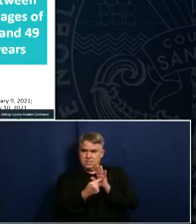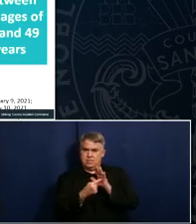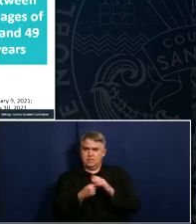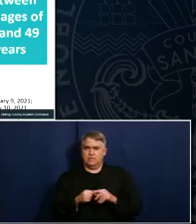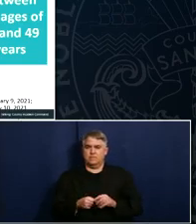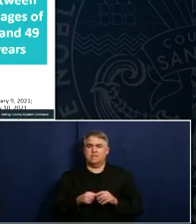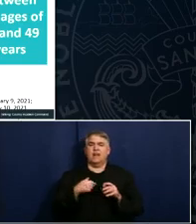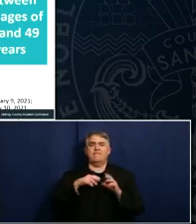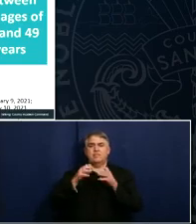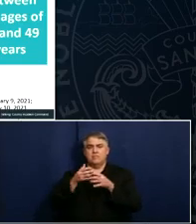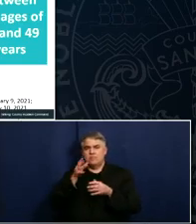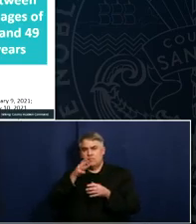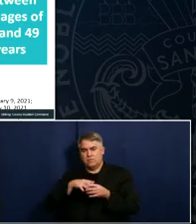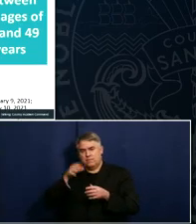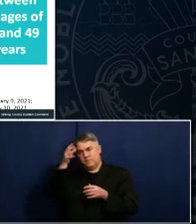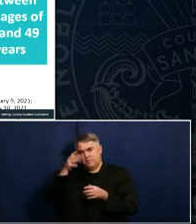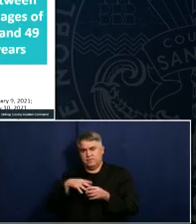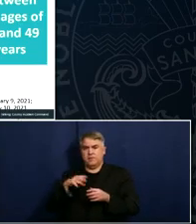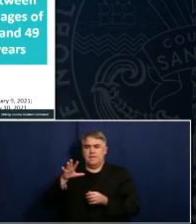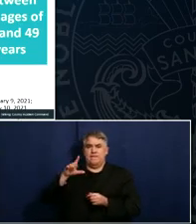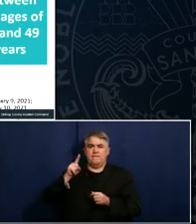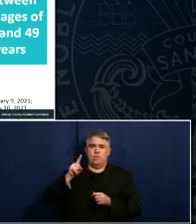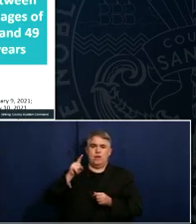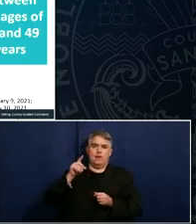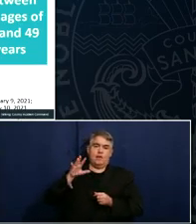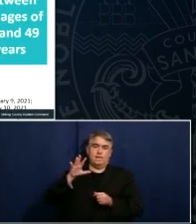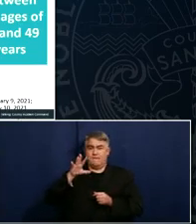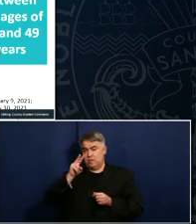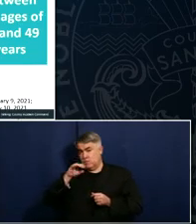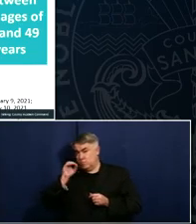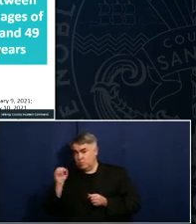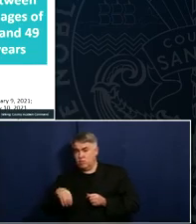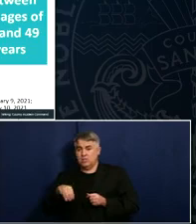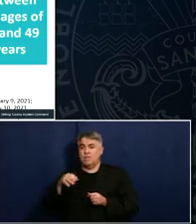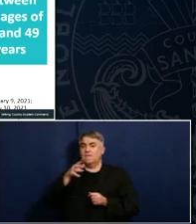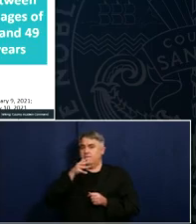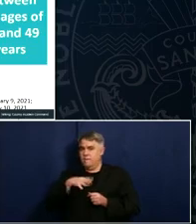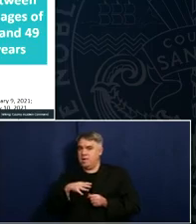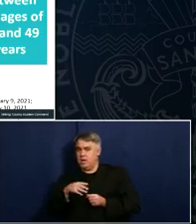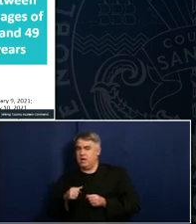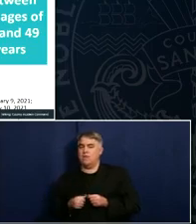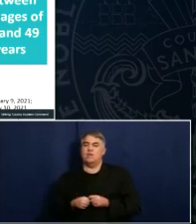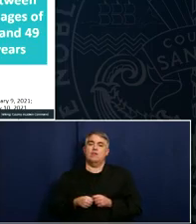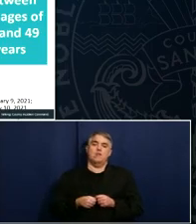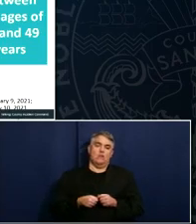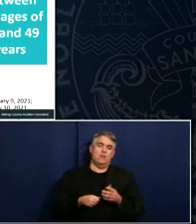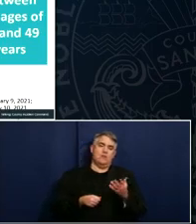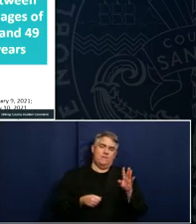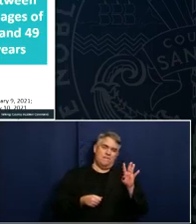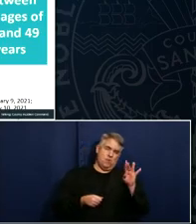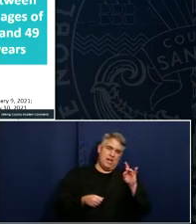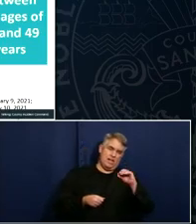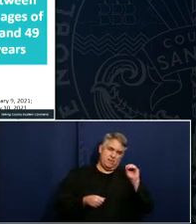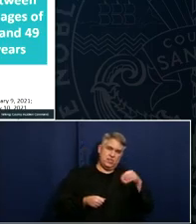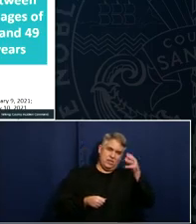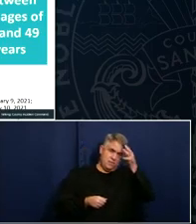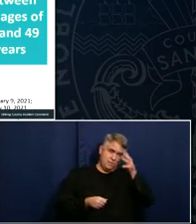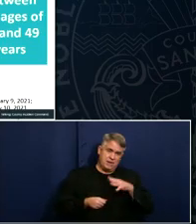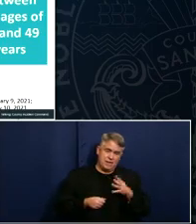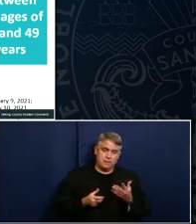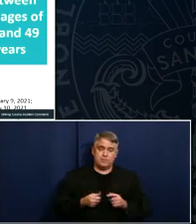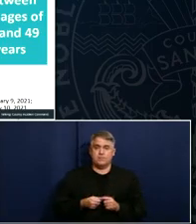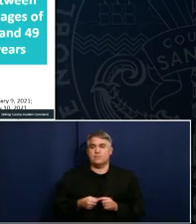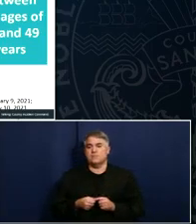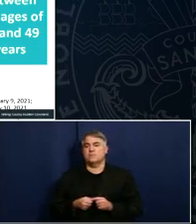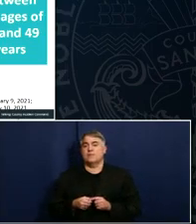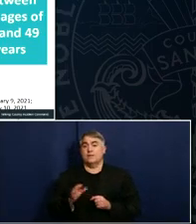is 51 or 52% for female and about 48% for males. And that has